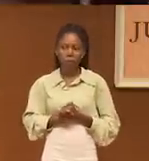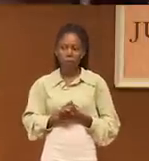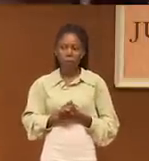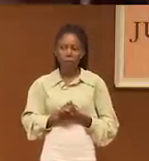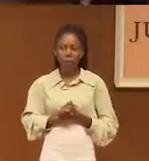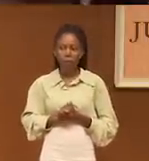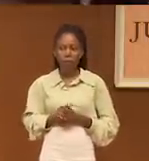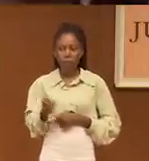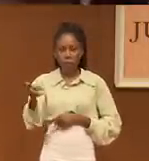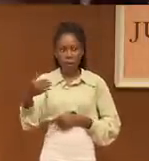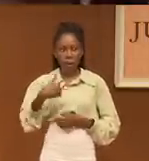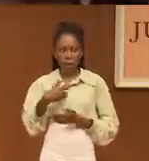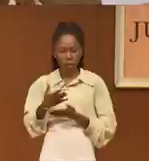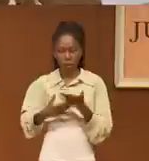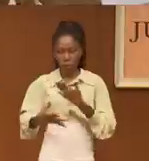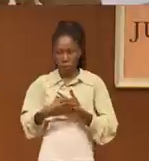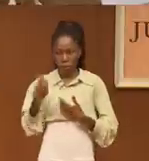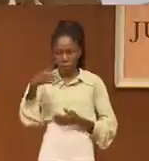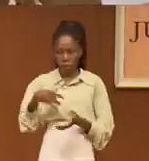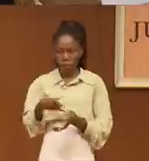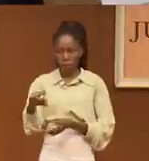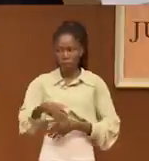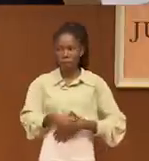have the copy here. Let me see.